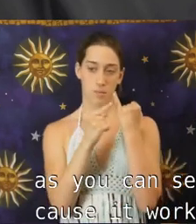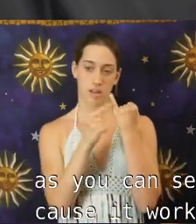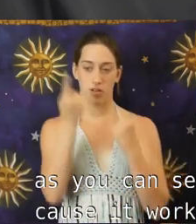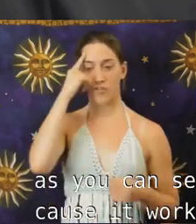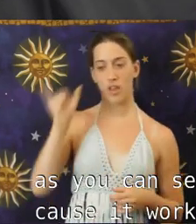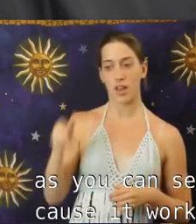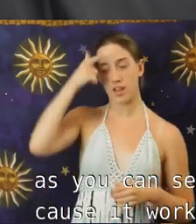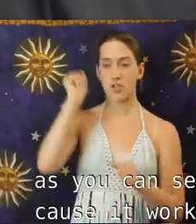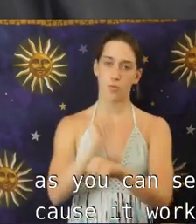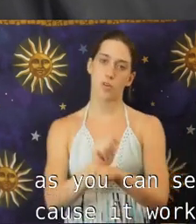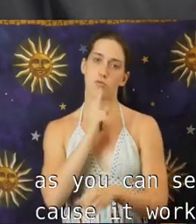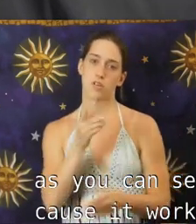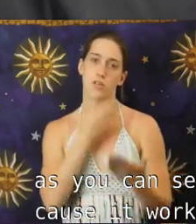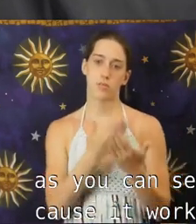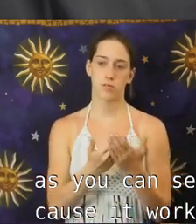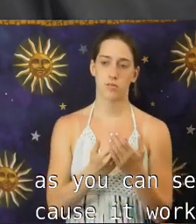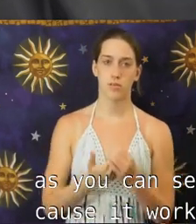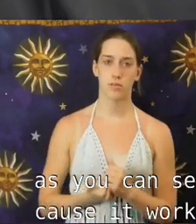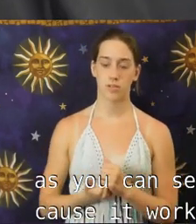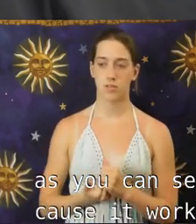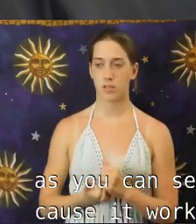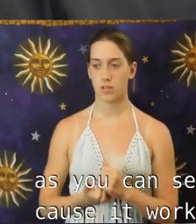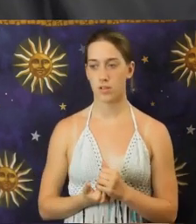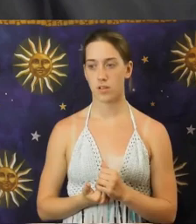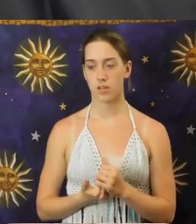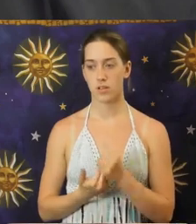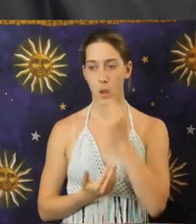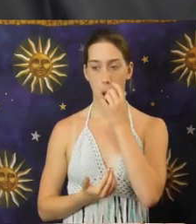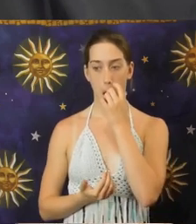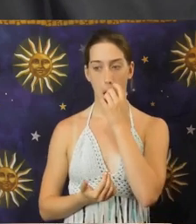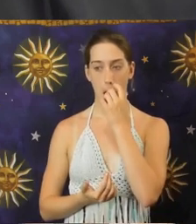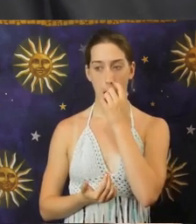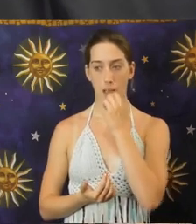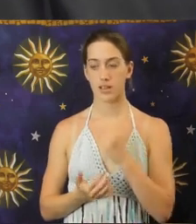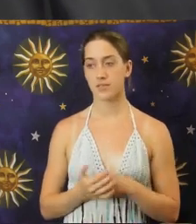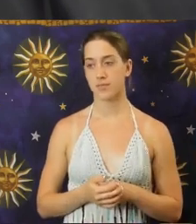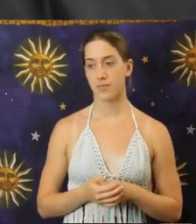And as you can see, I'm just using my pinky finger for that because it works just fine.